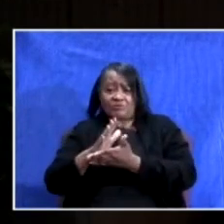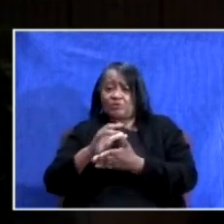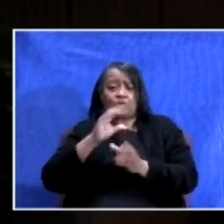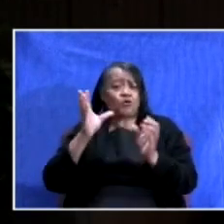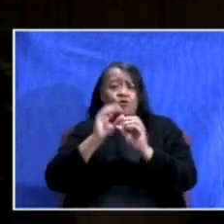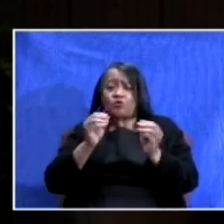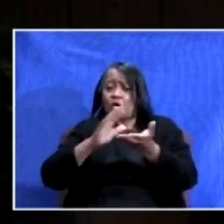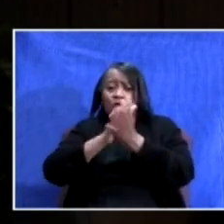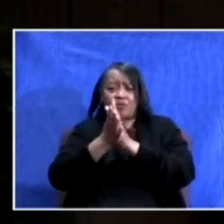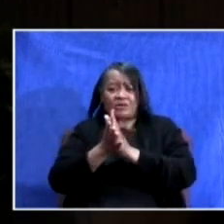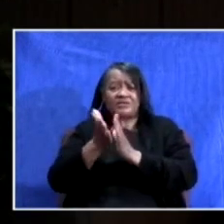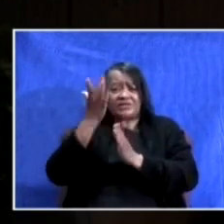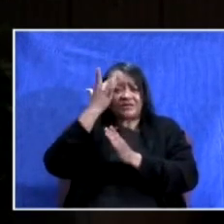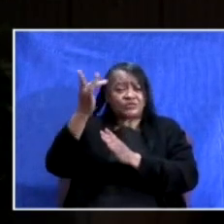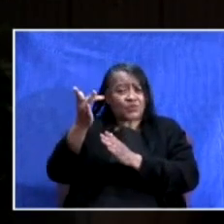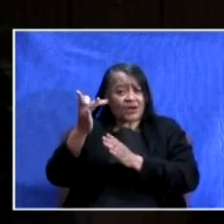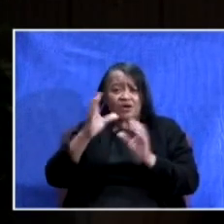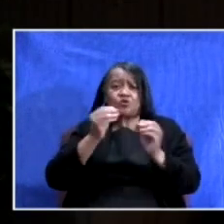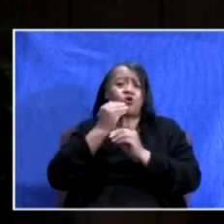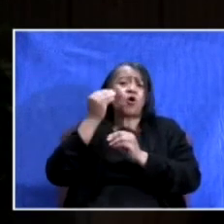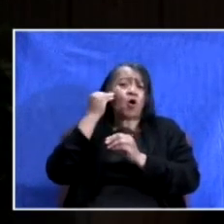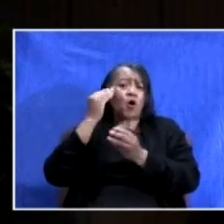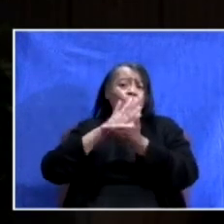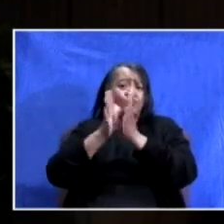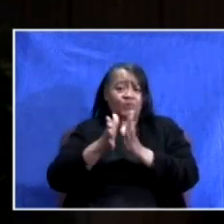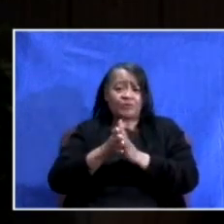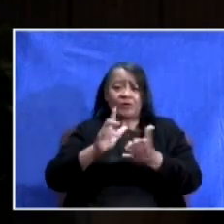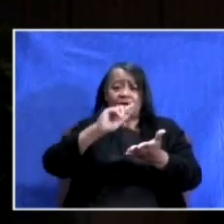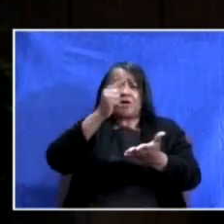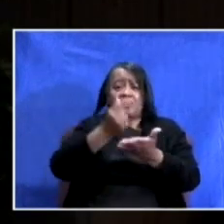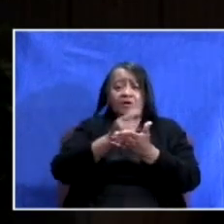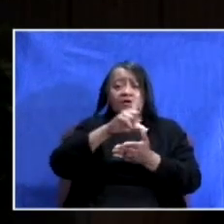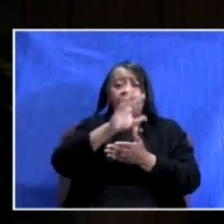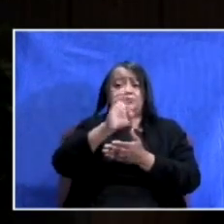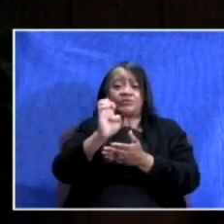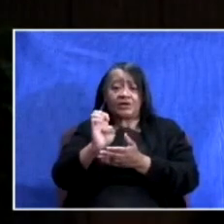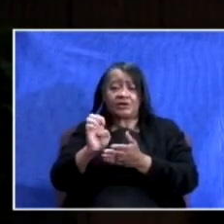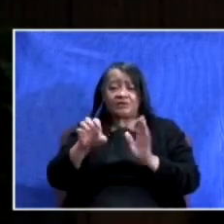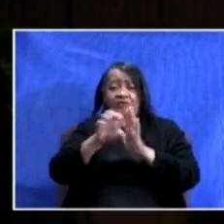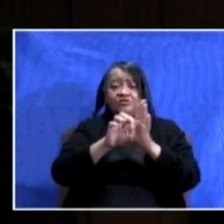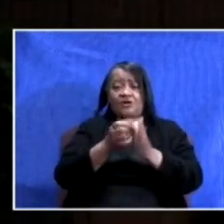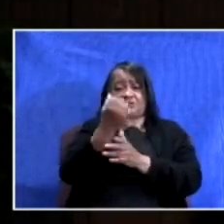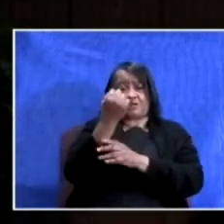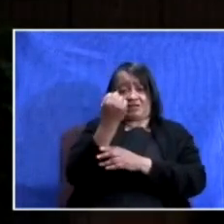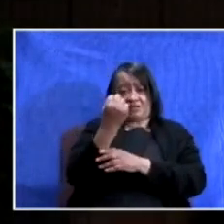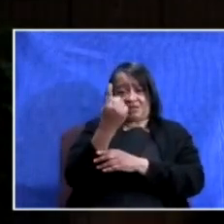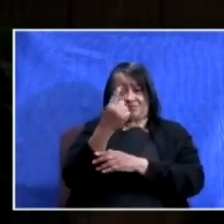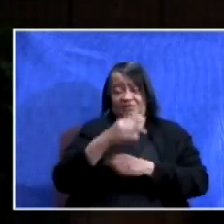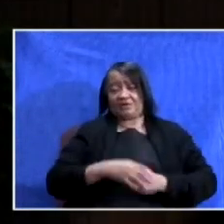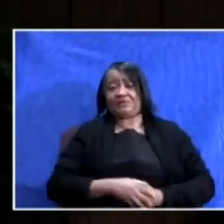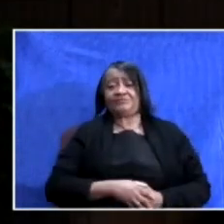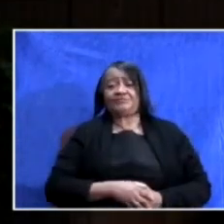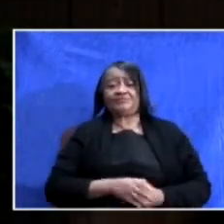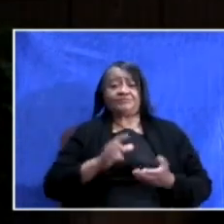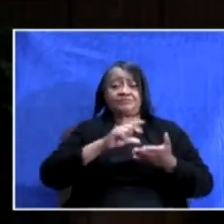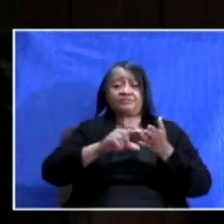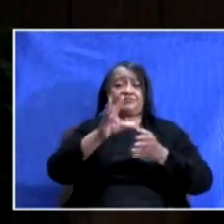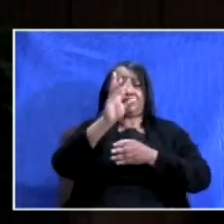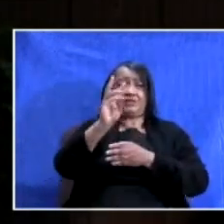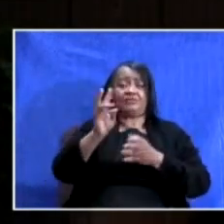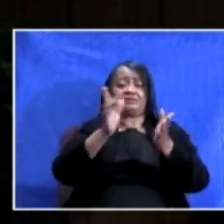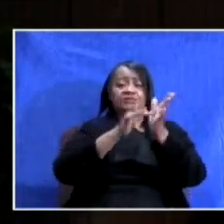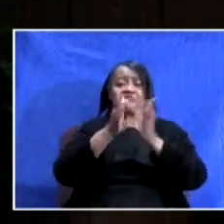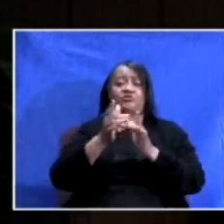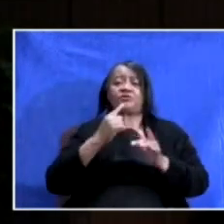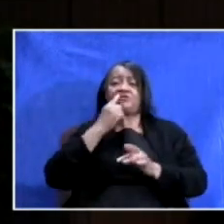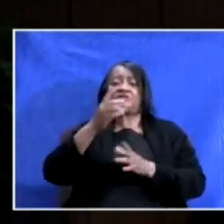peace in our world. In the Gospel of Luke, chapter 11, verse 6, Jesus